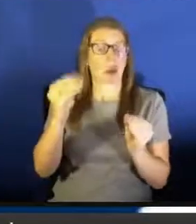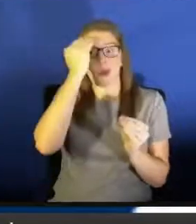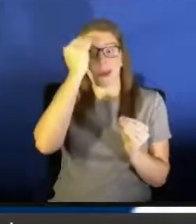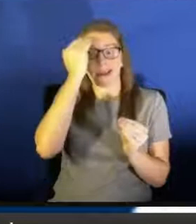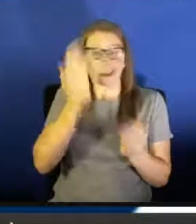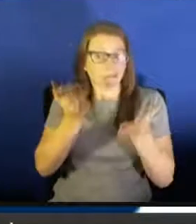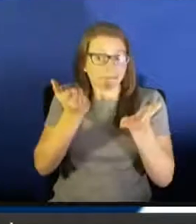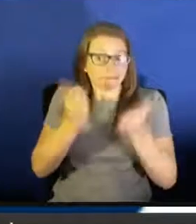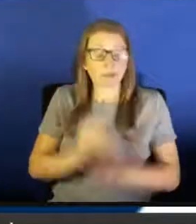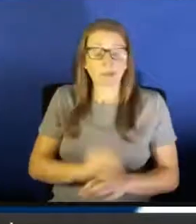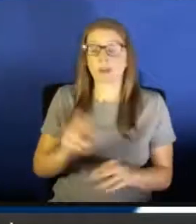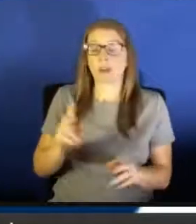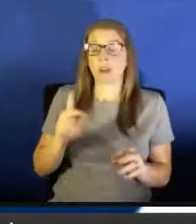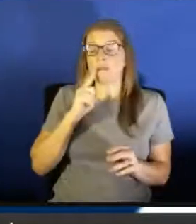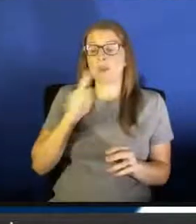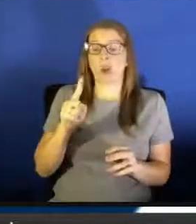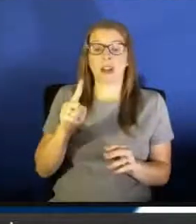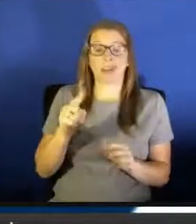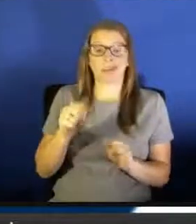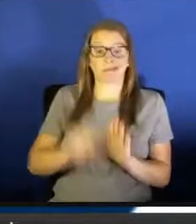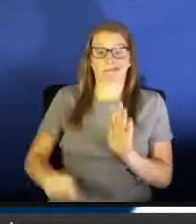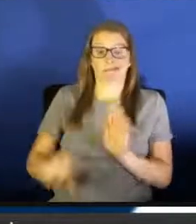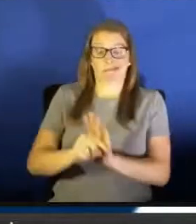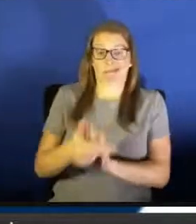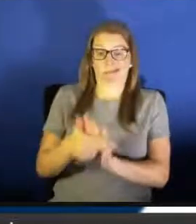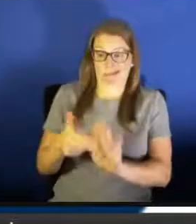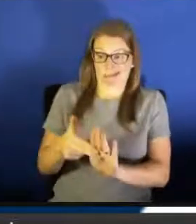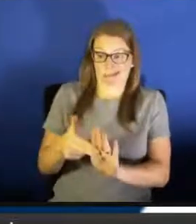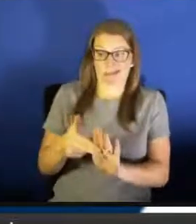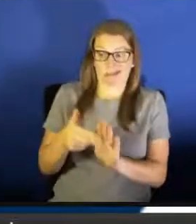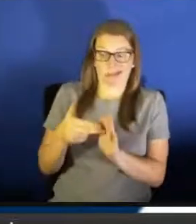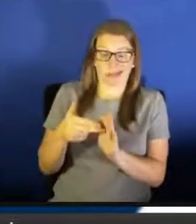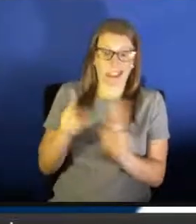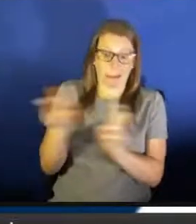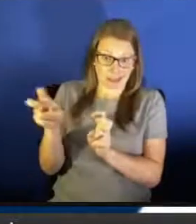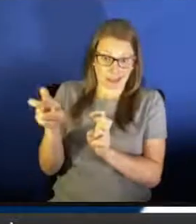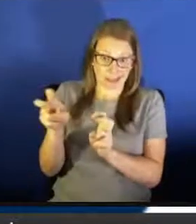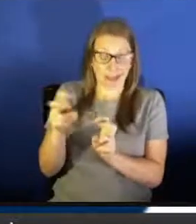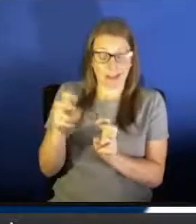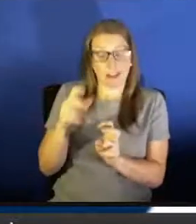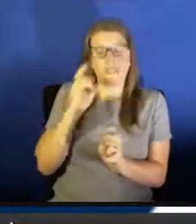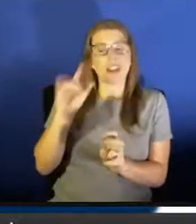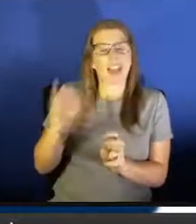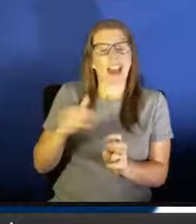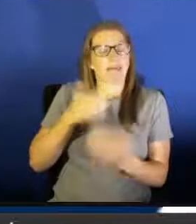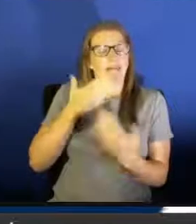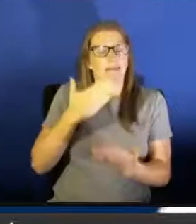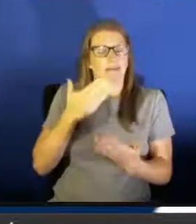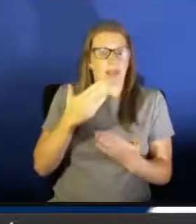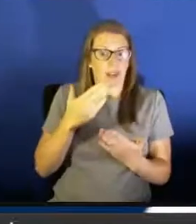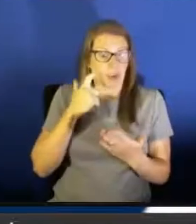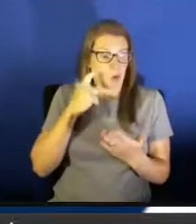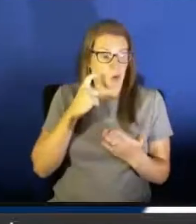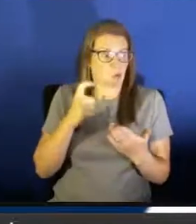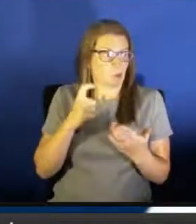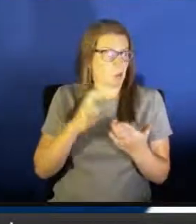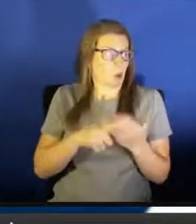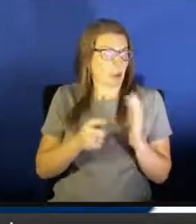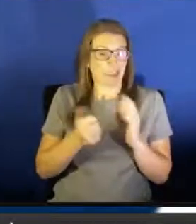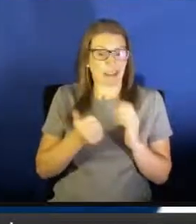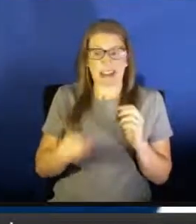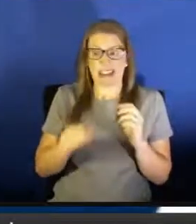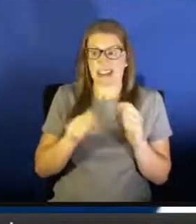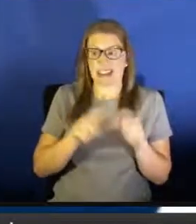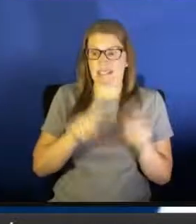previously had stigma, and for that I am personally grateful. And I haven't really seen any different mix in